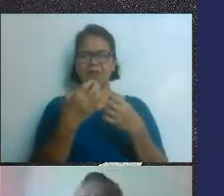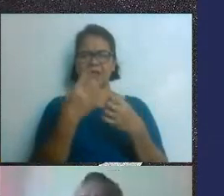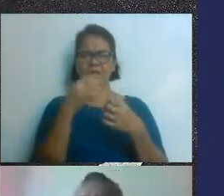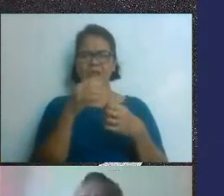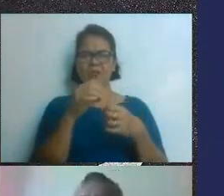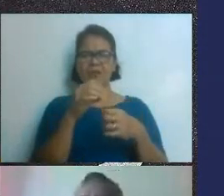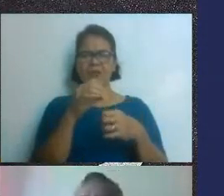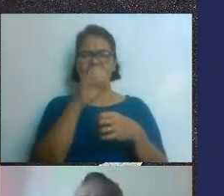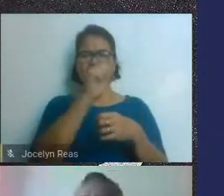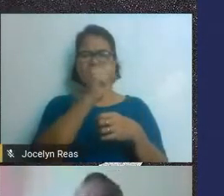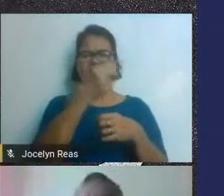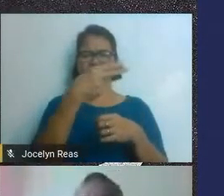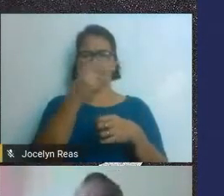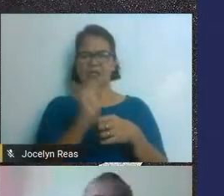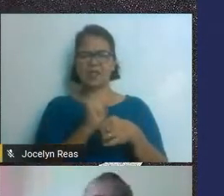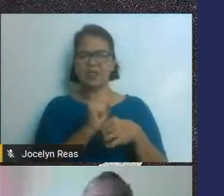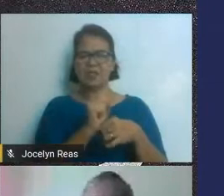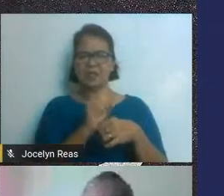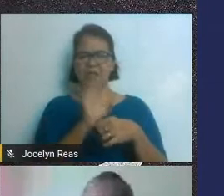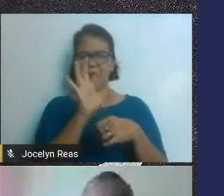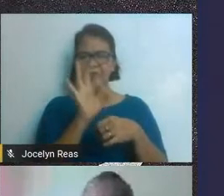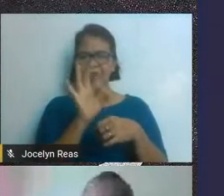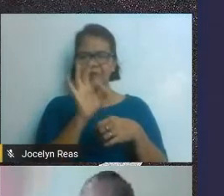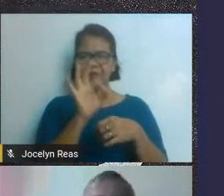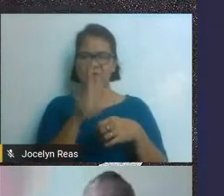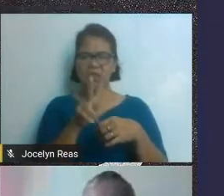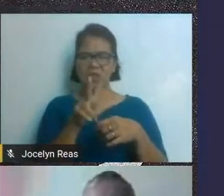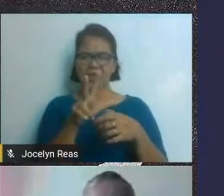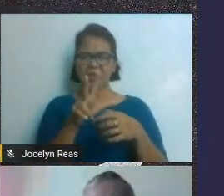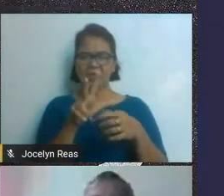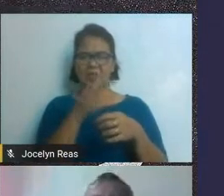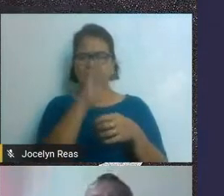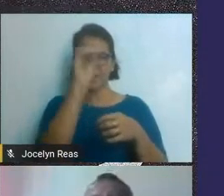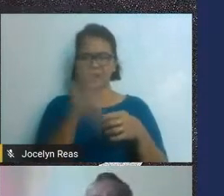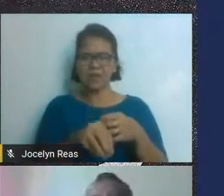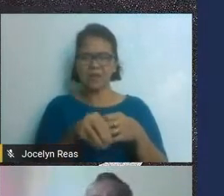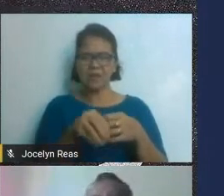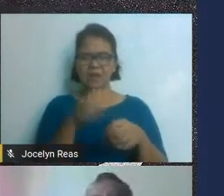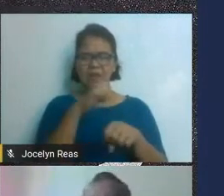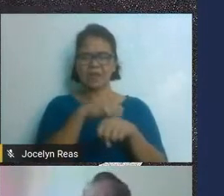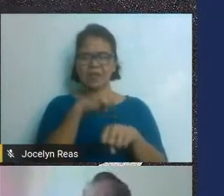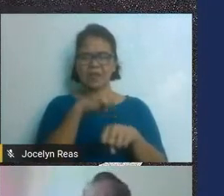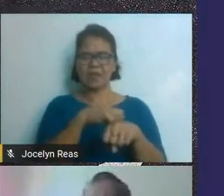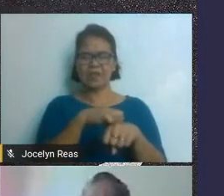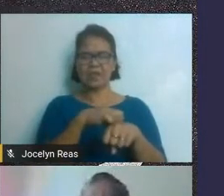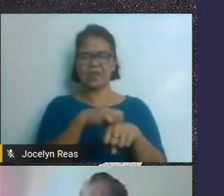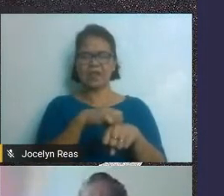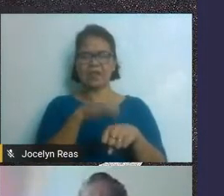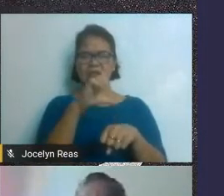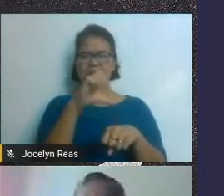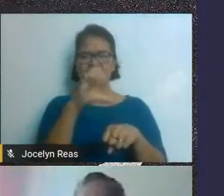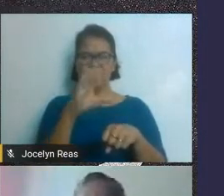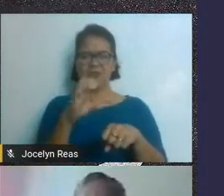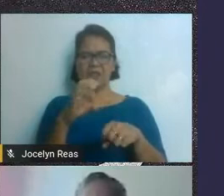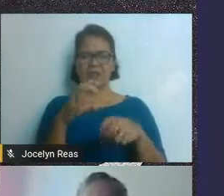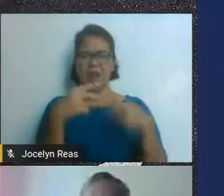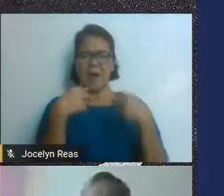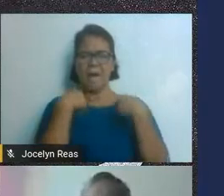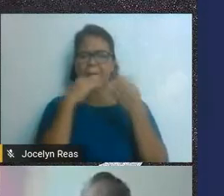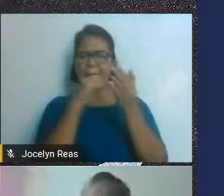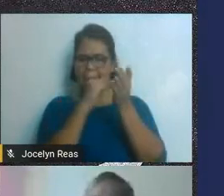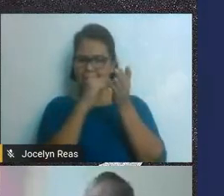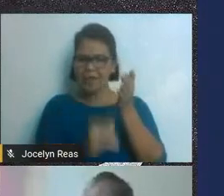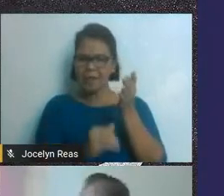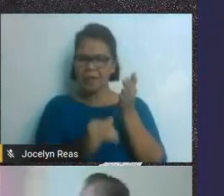93% of the English learning competencies have been removed. So ang natira na